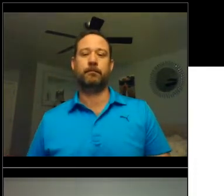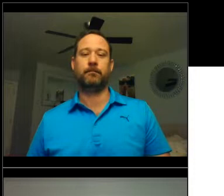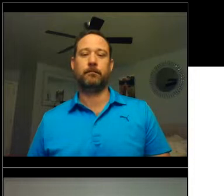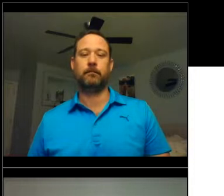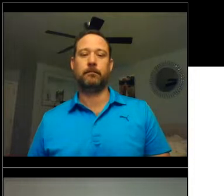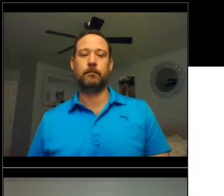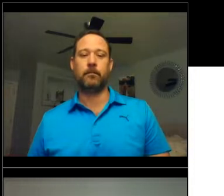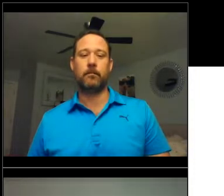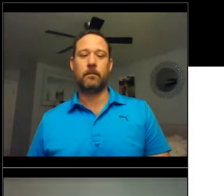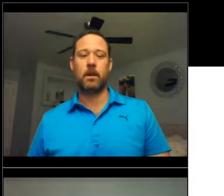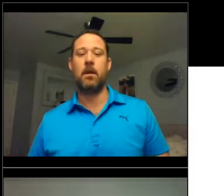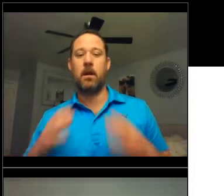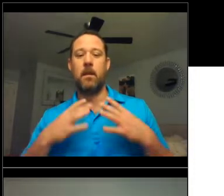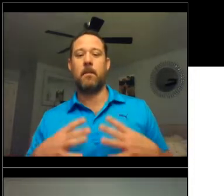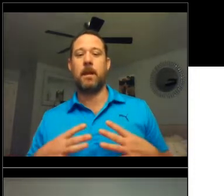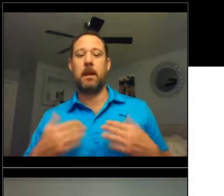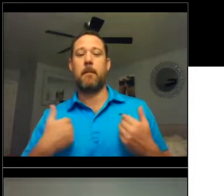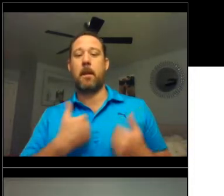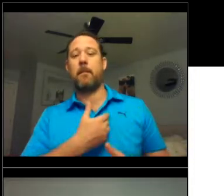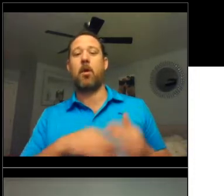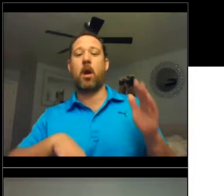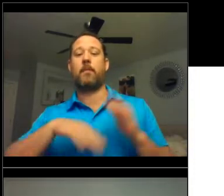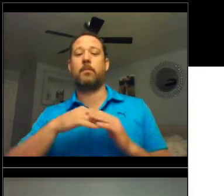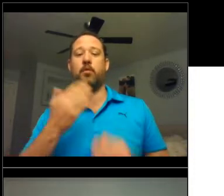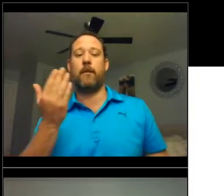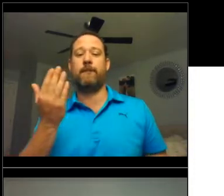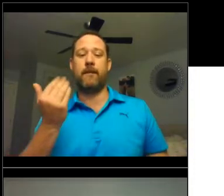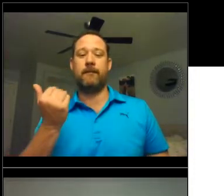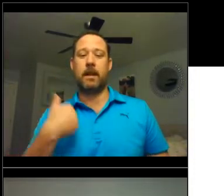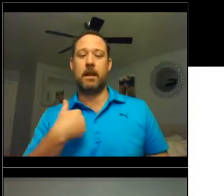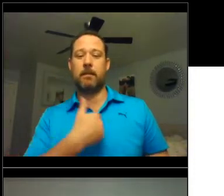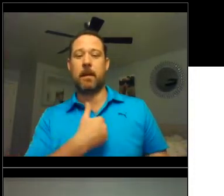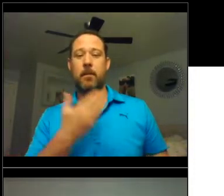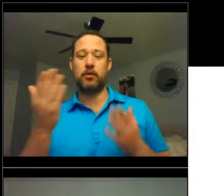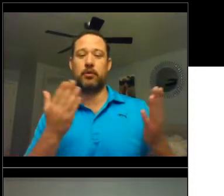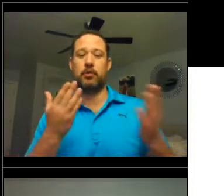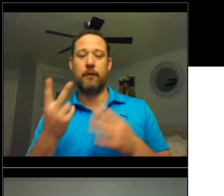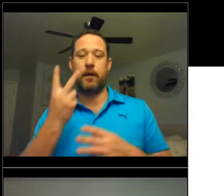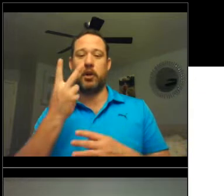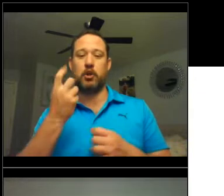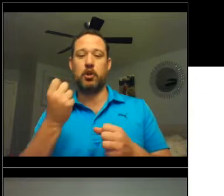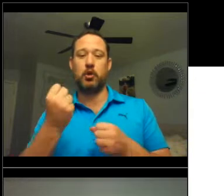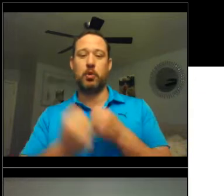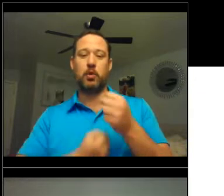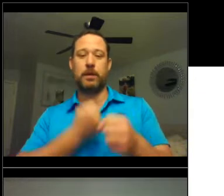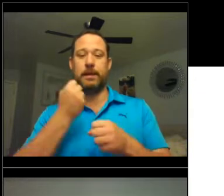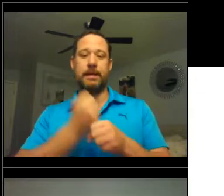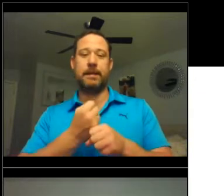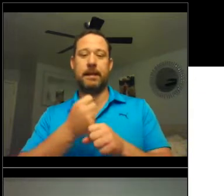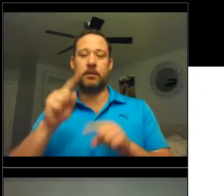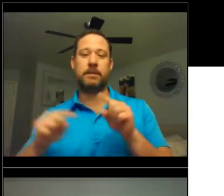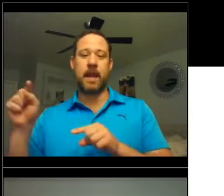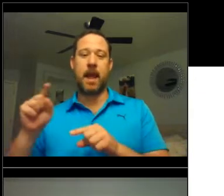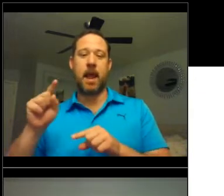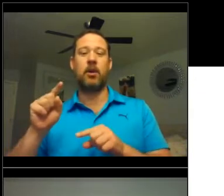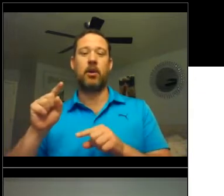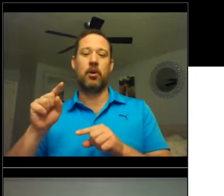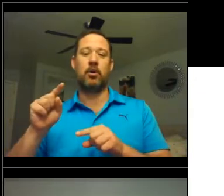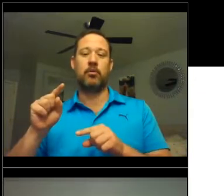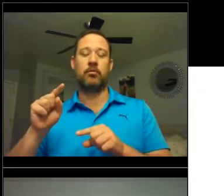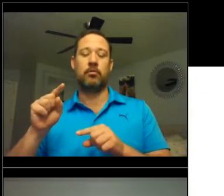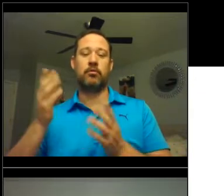Committee membership will consist of up to 15 members serving 2-year staggered terms. And we're